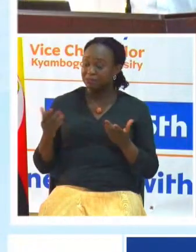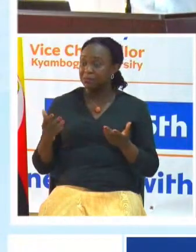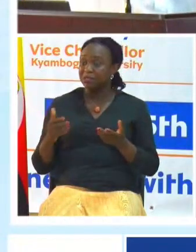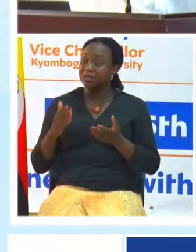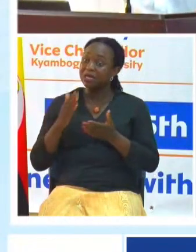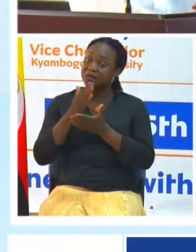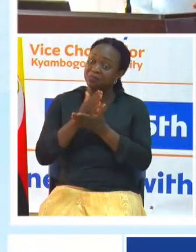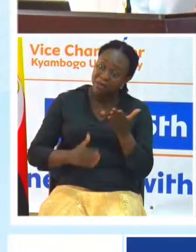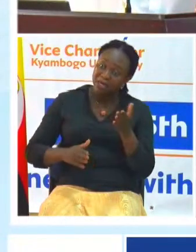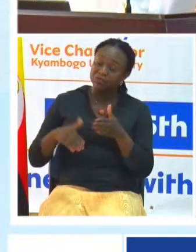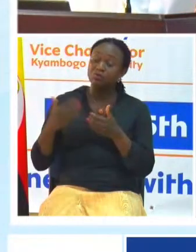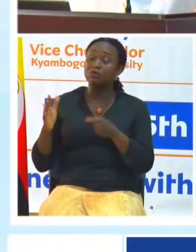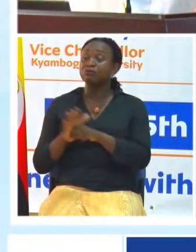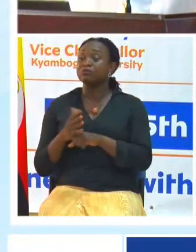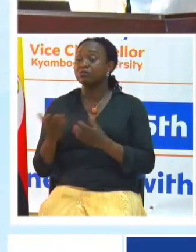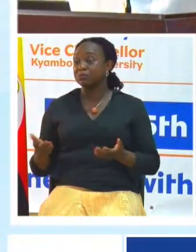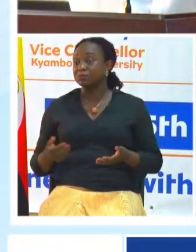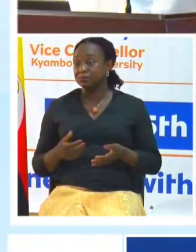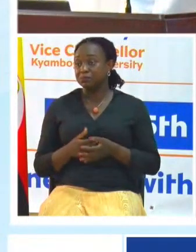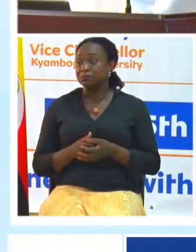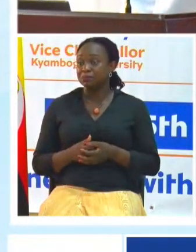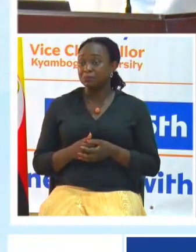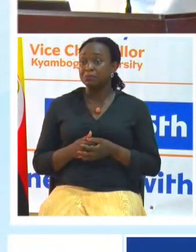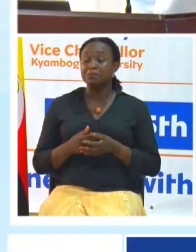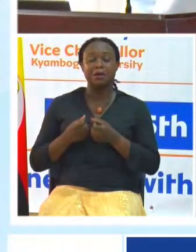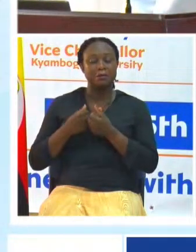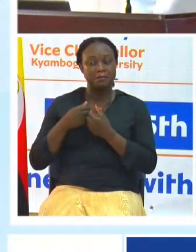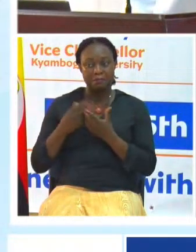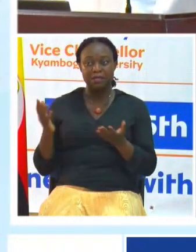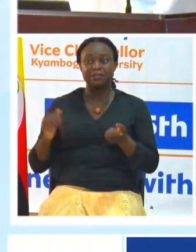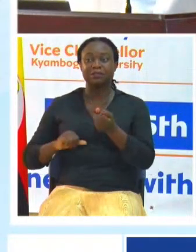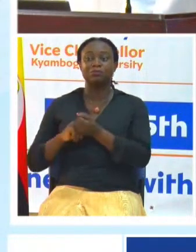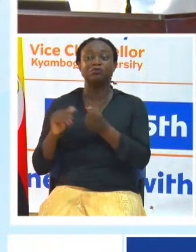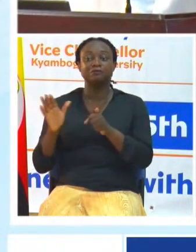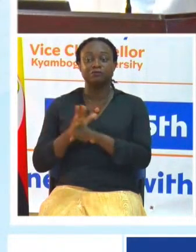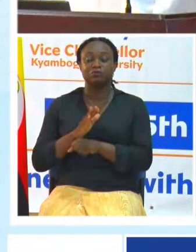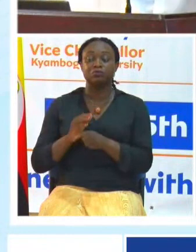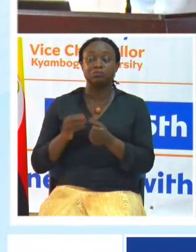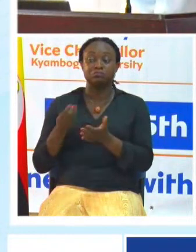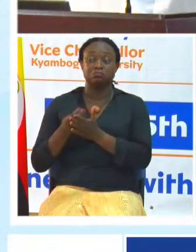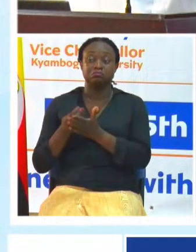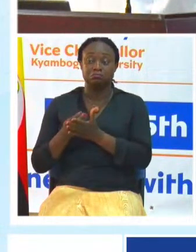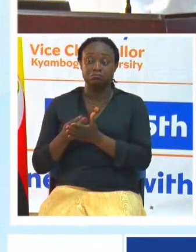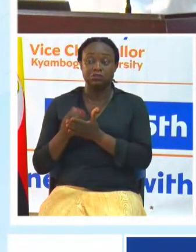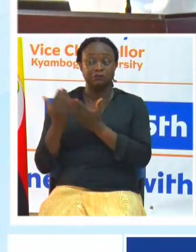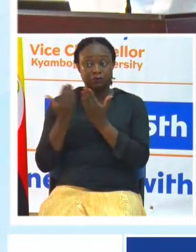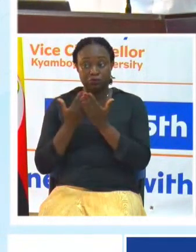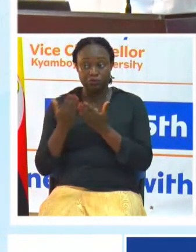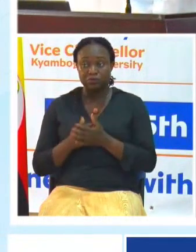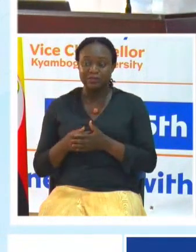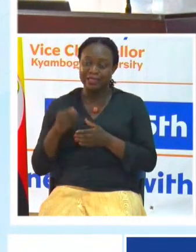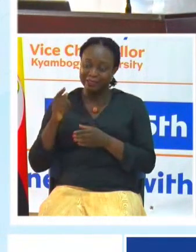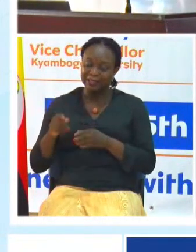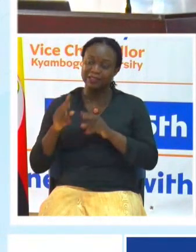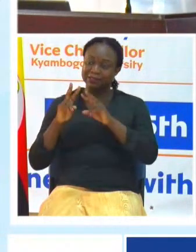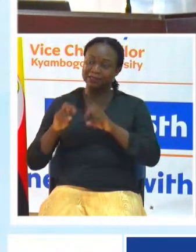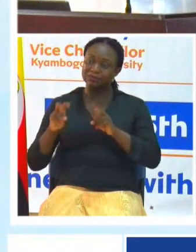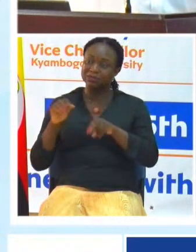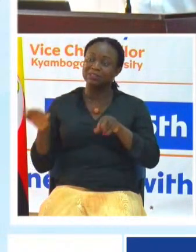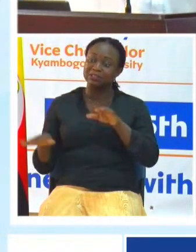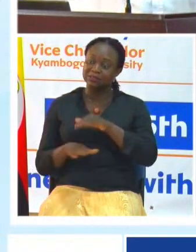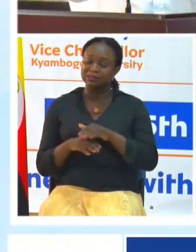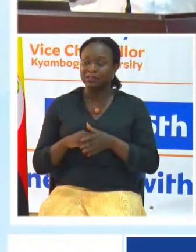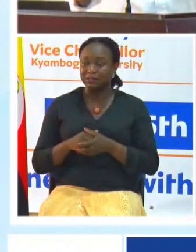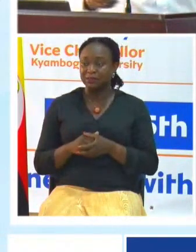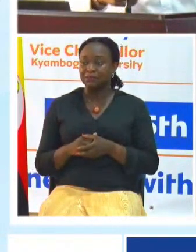full or partial, but most of the cases they are full. Okay? So now that's what we call the research